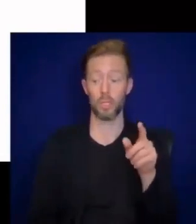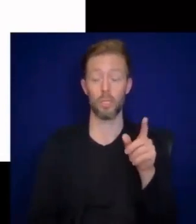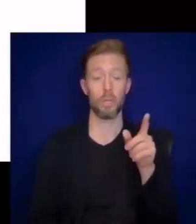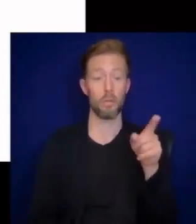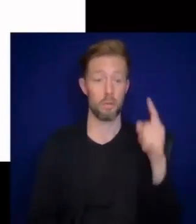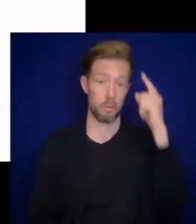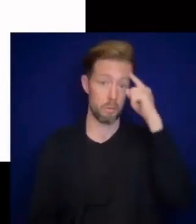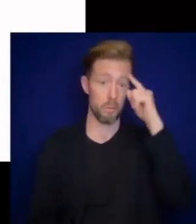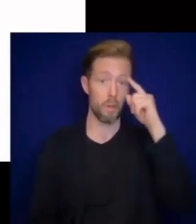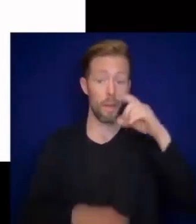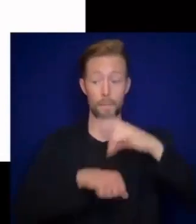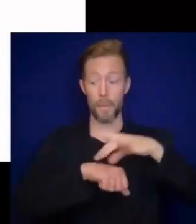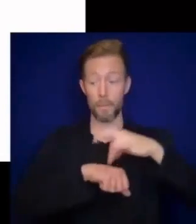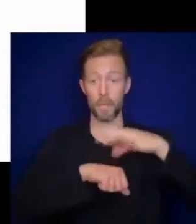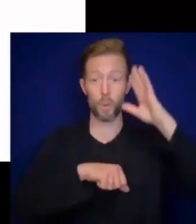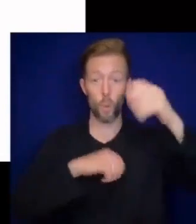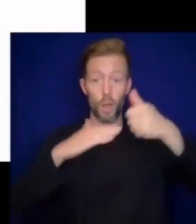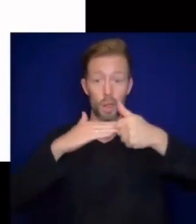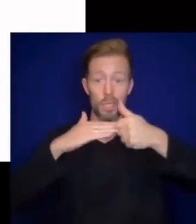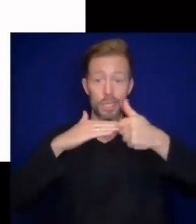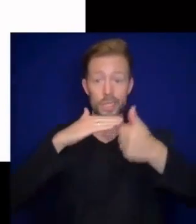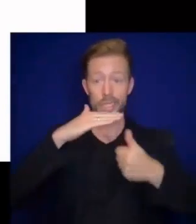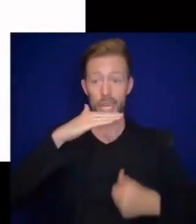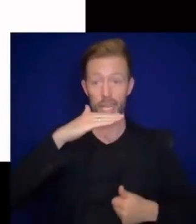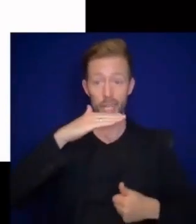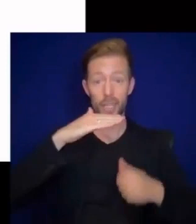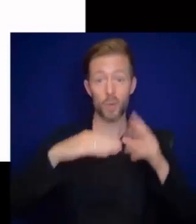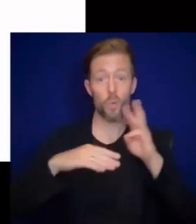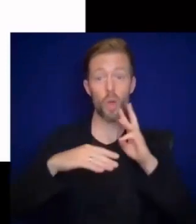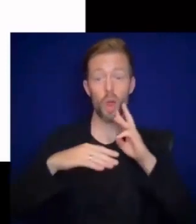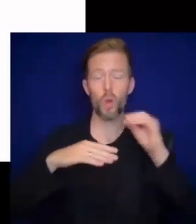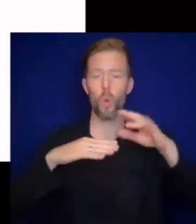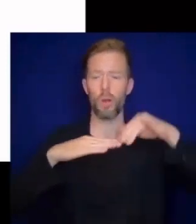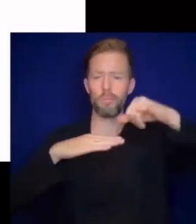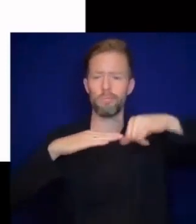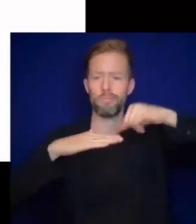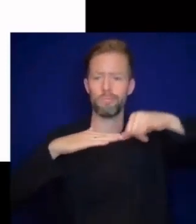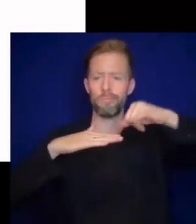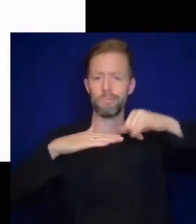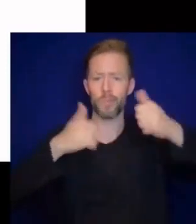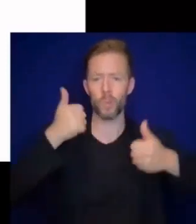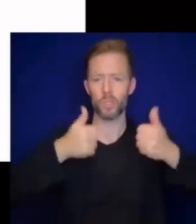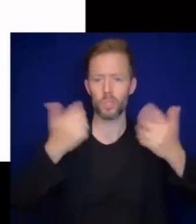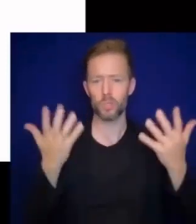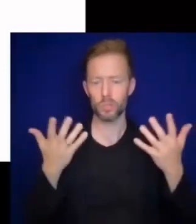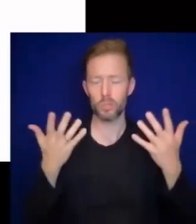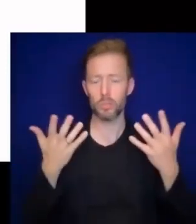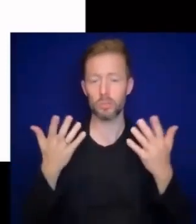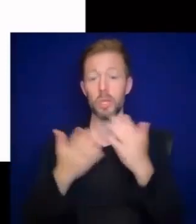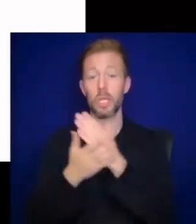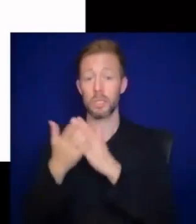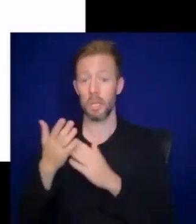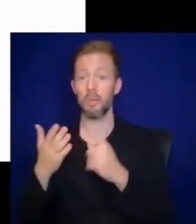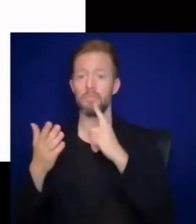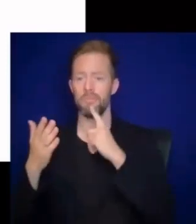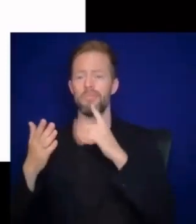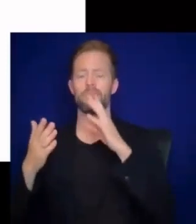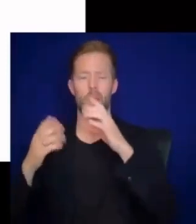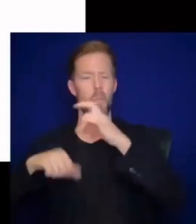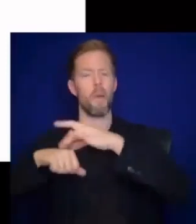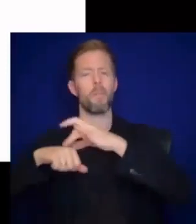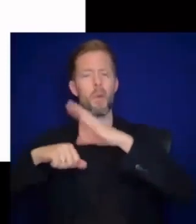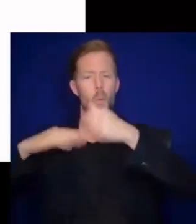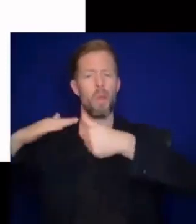pumpkins sink or float? So the children have predictions. So some say